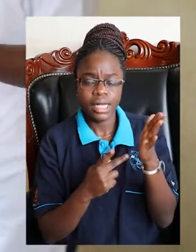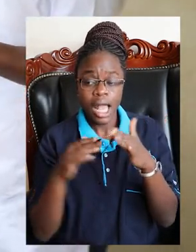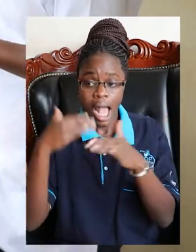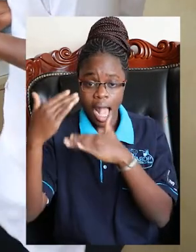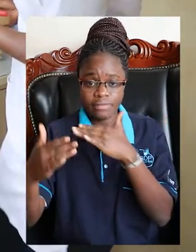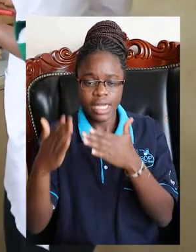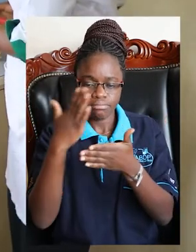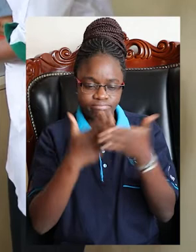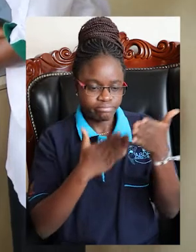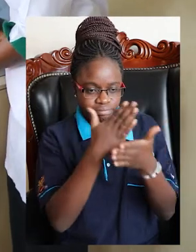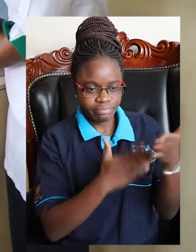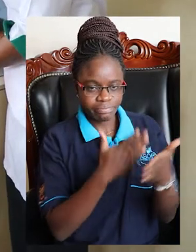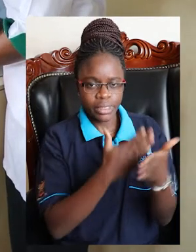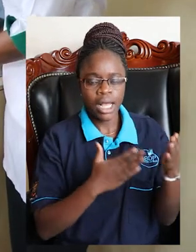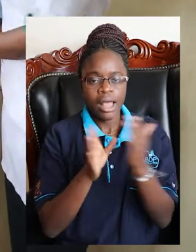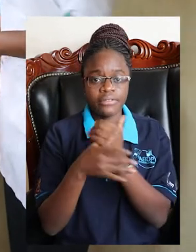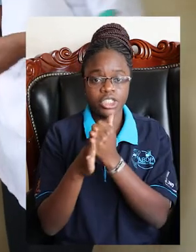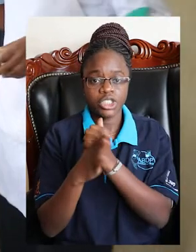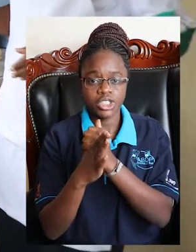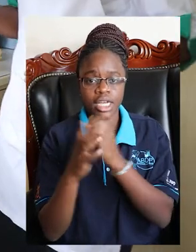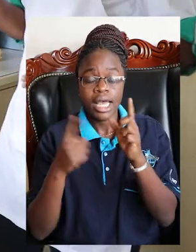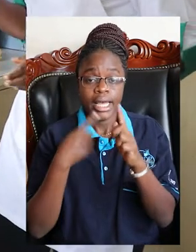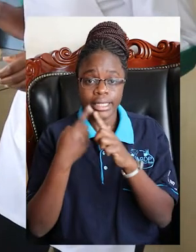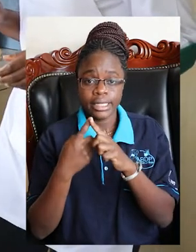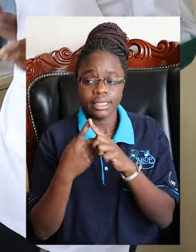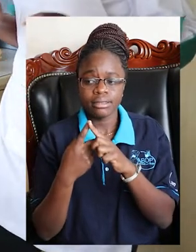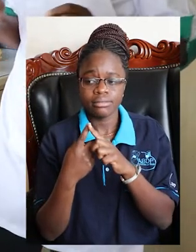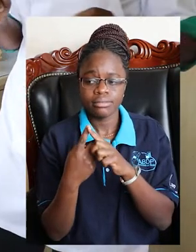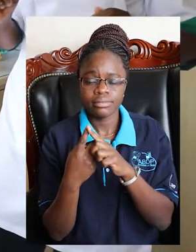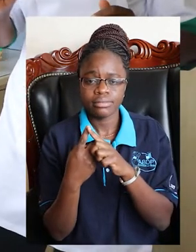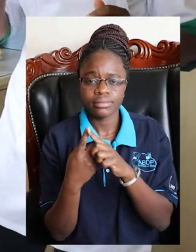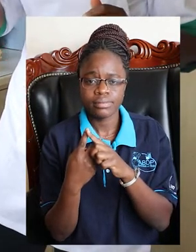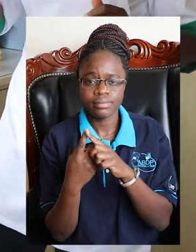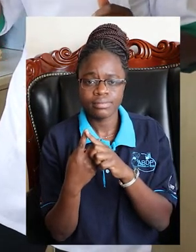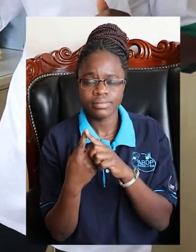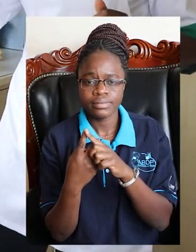portions. After you've cut into small portions, you will take the